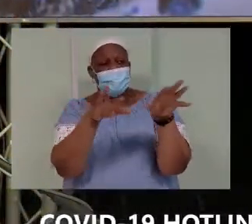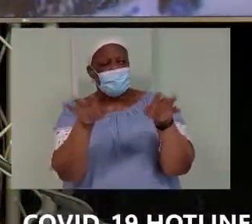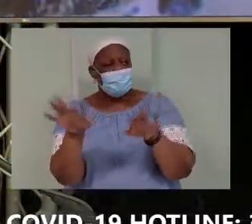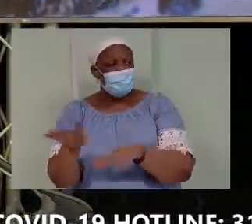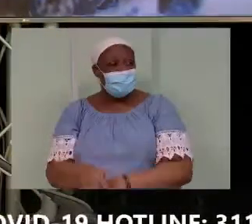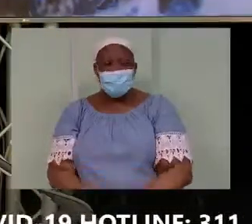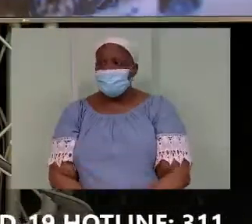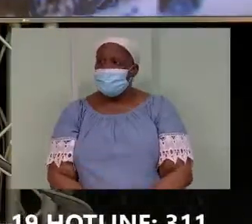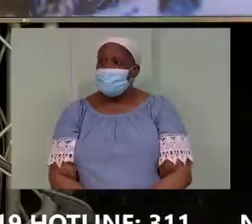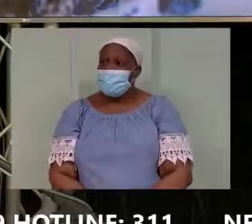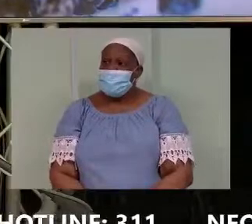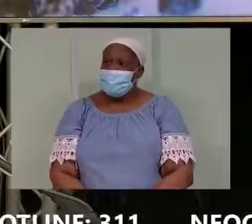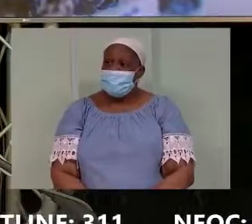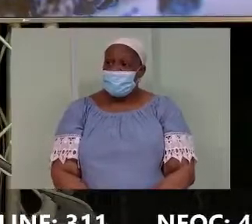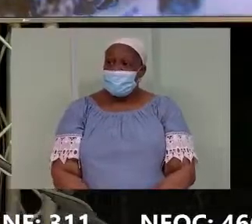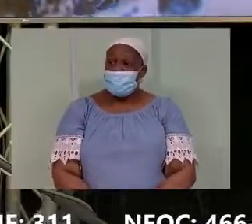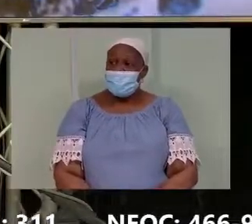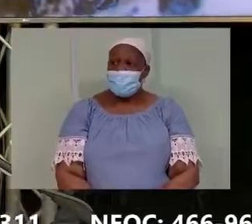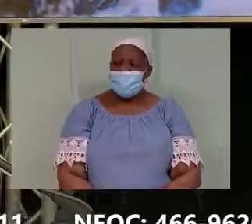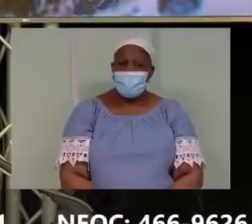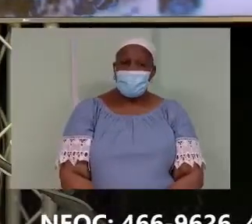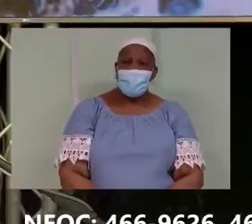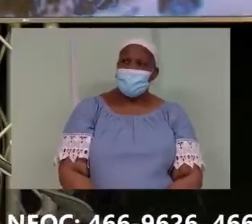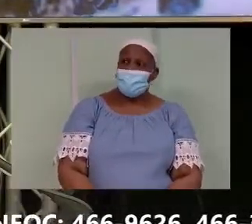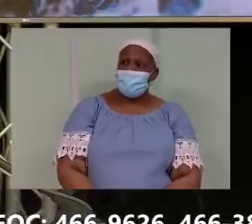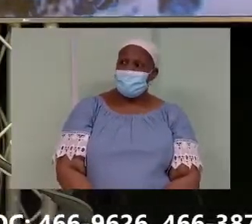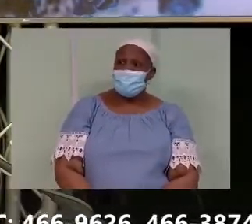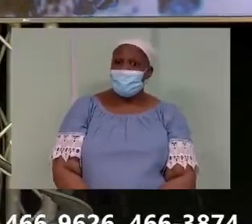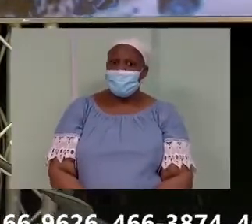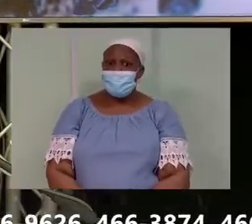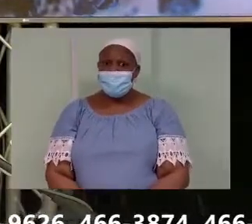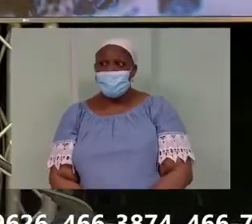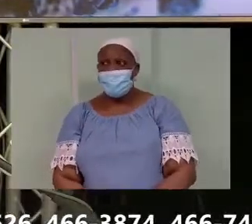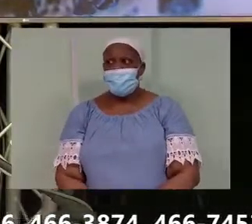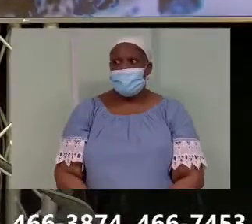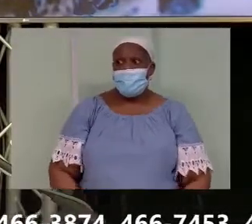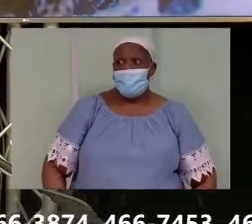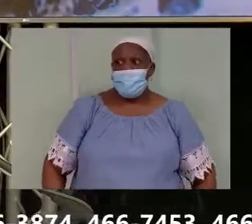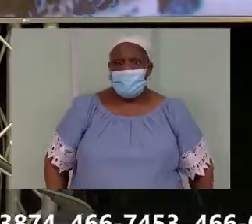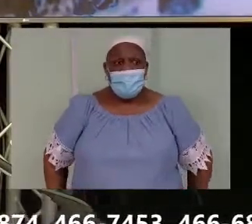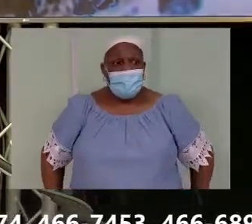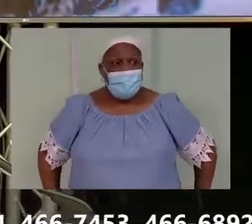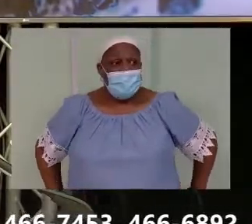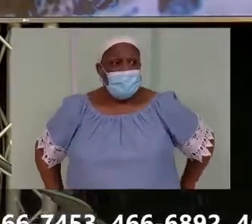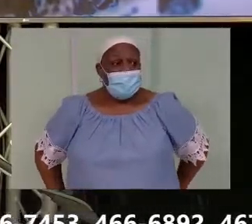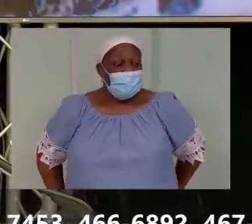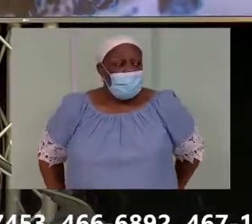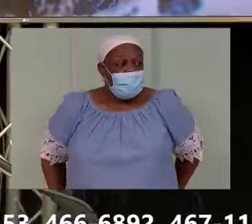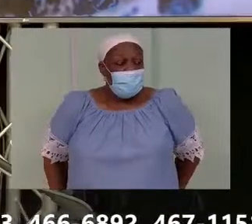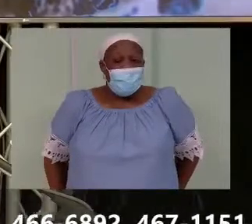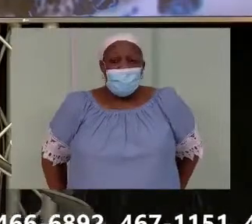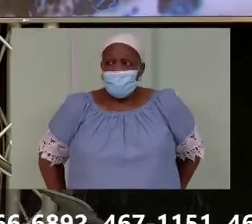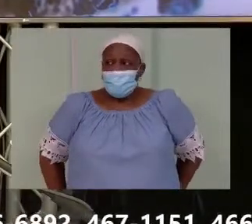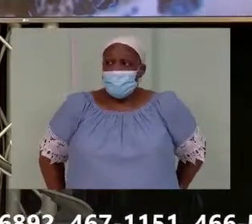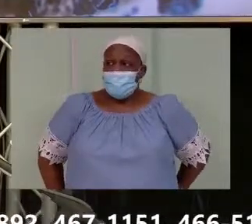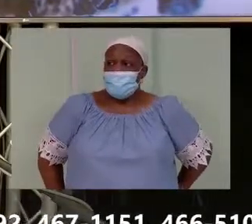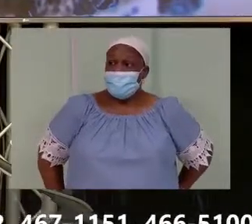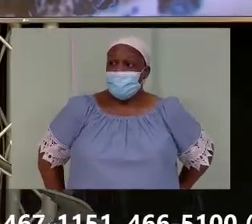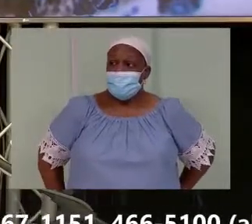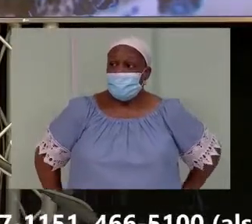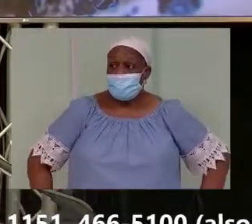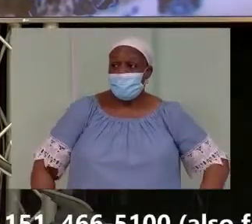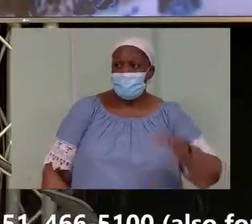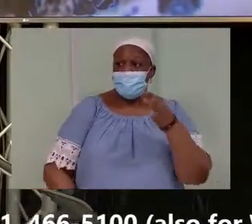Okay, we'll soon be wrapping up the questions. But this one, if a child becomes sick